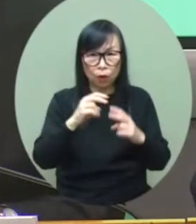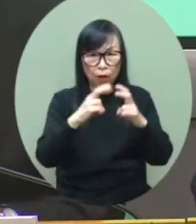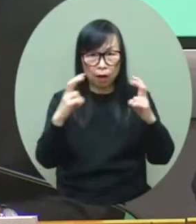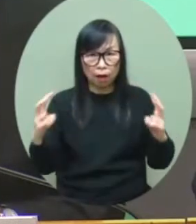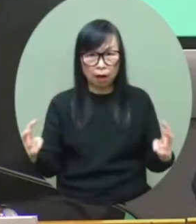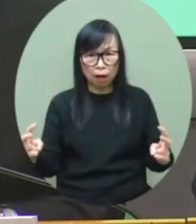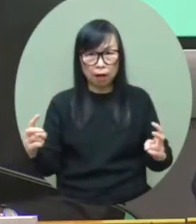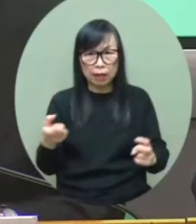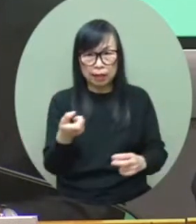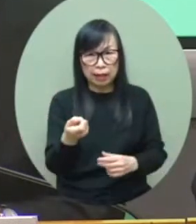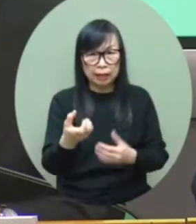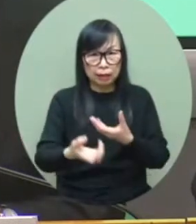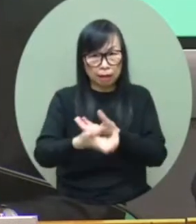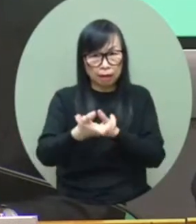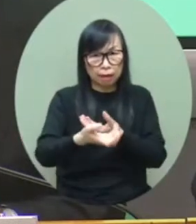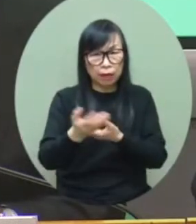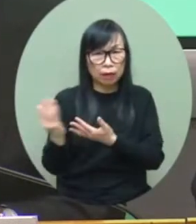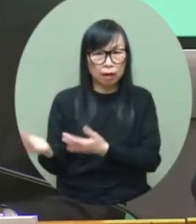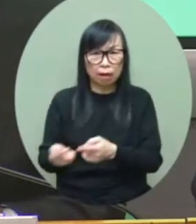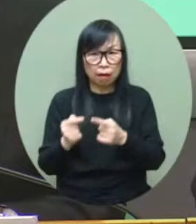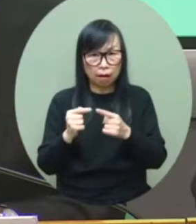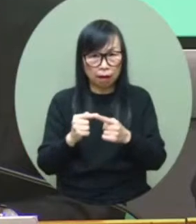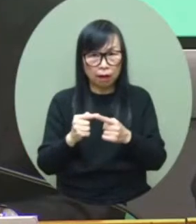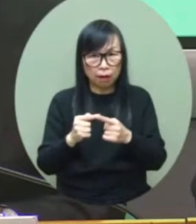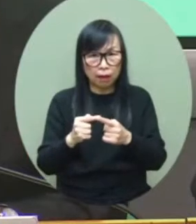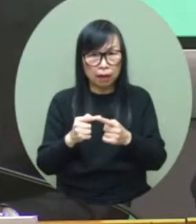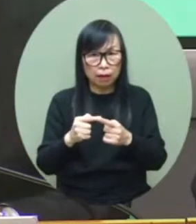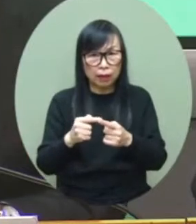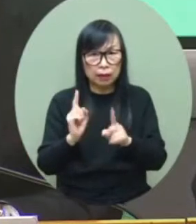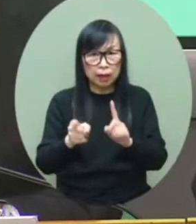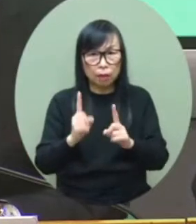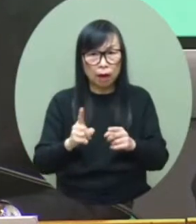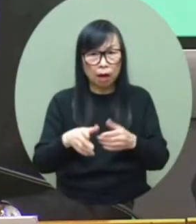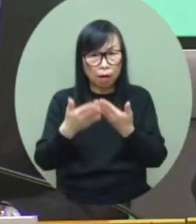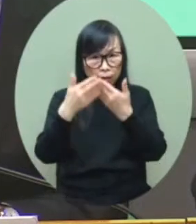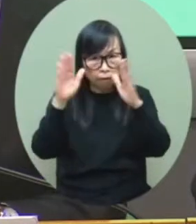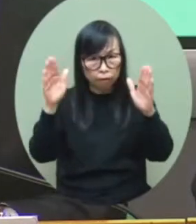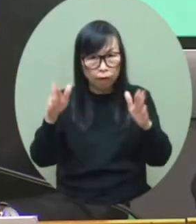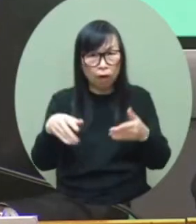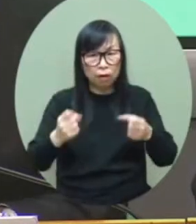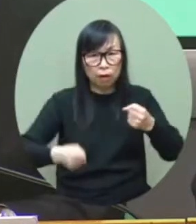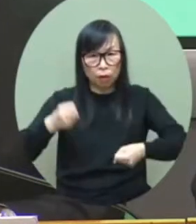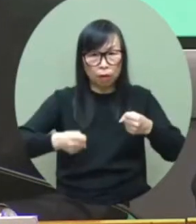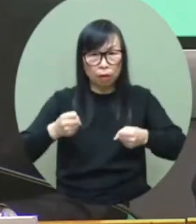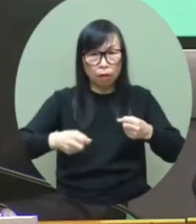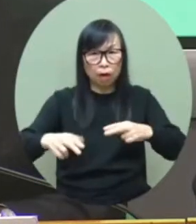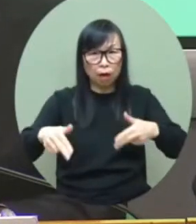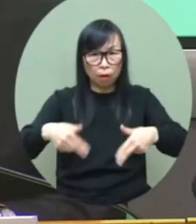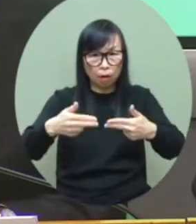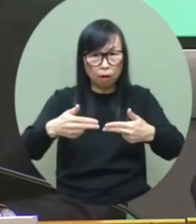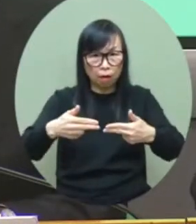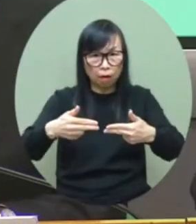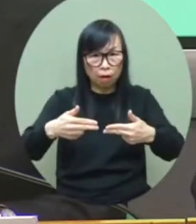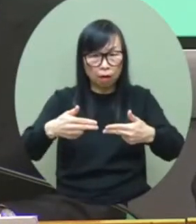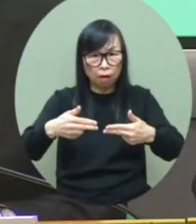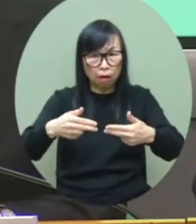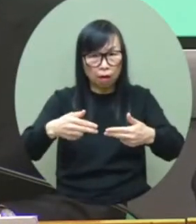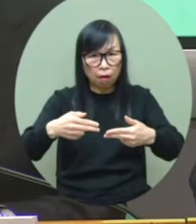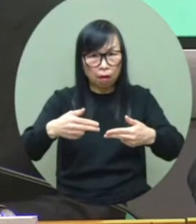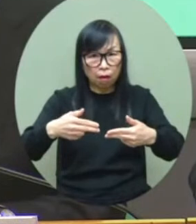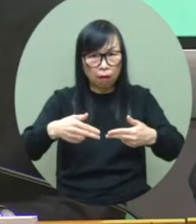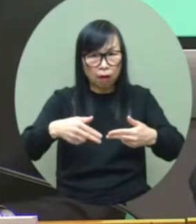operational BCPs, and then for those going via the Hong Kong Zhuhai Macau Bridge or the newly